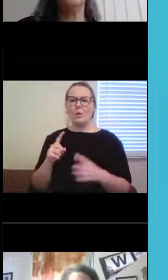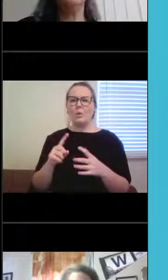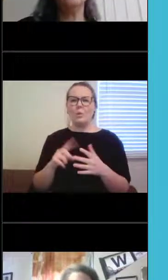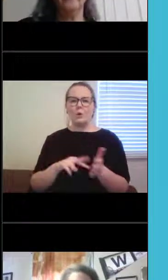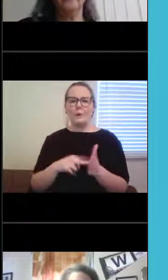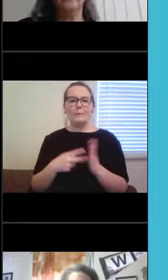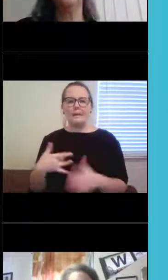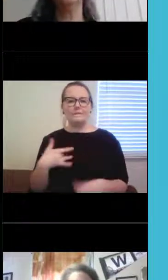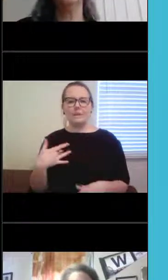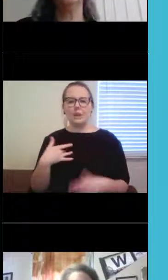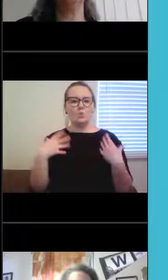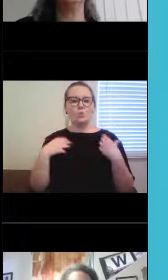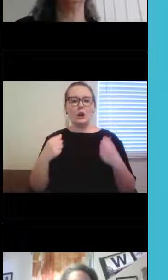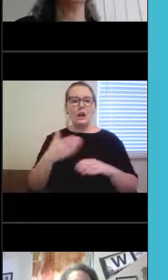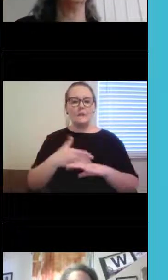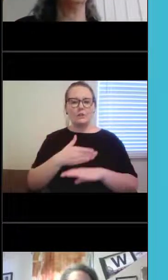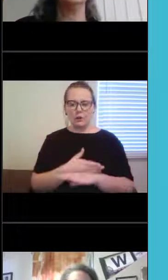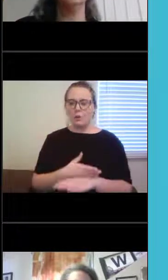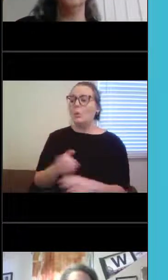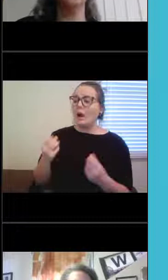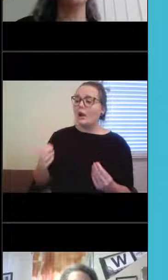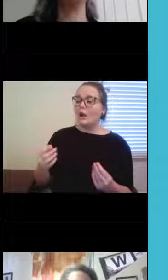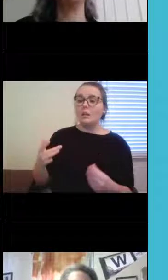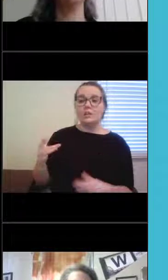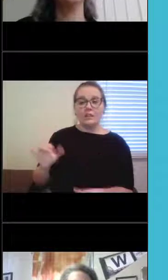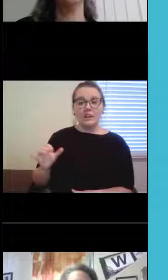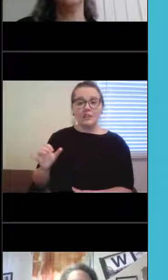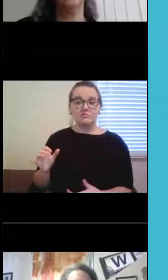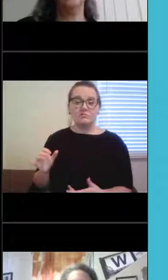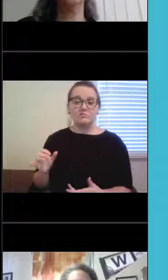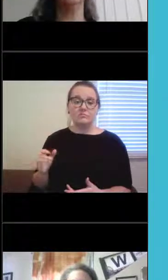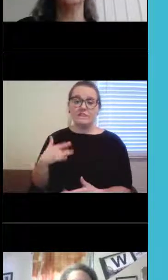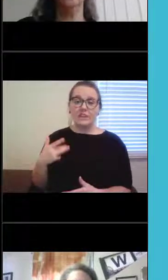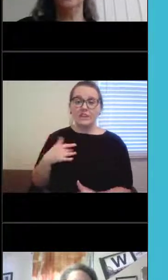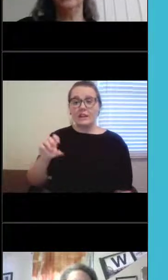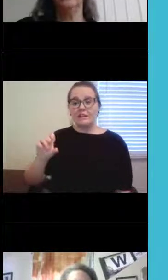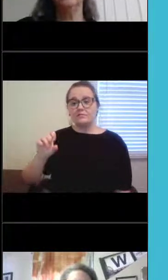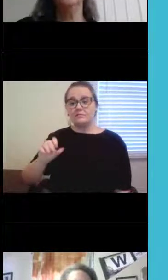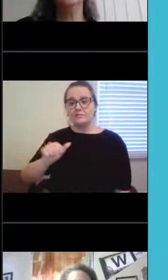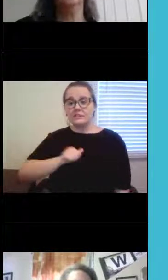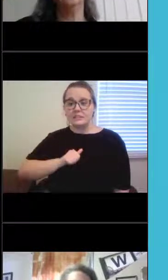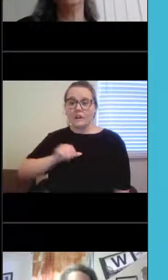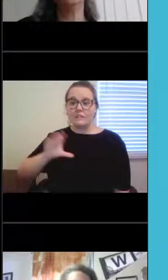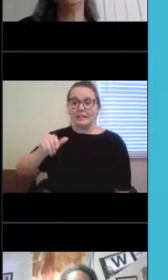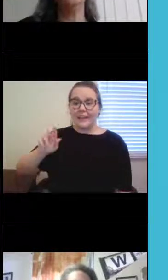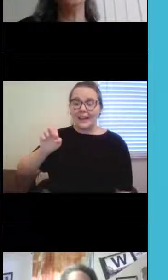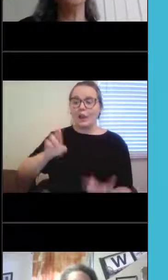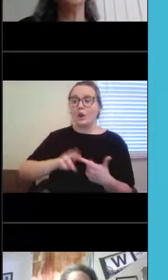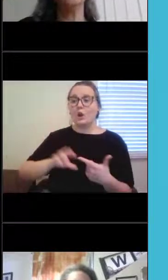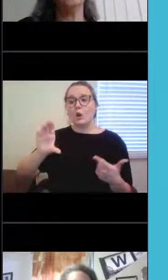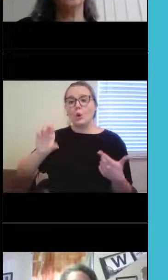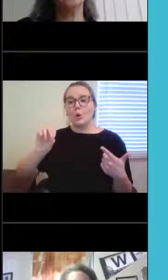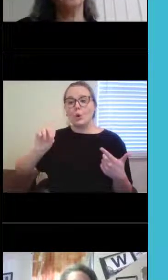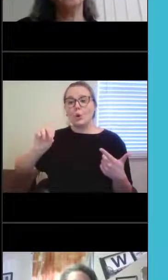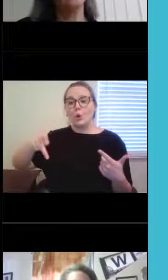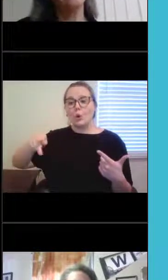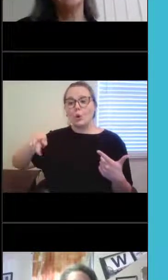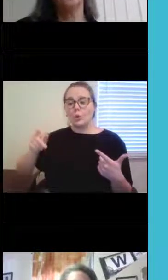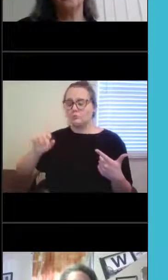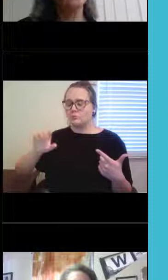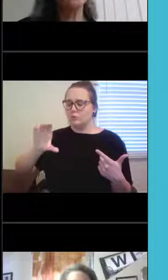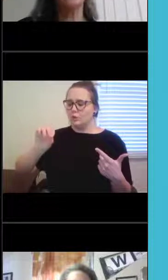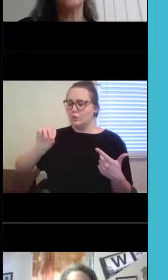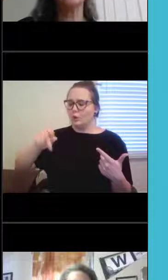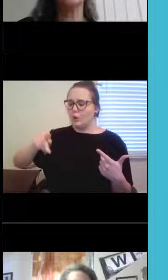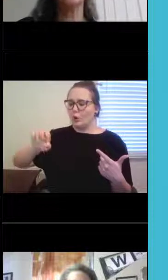more things that they felt they could do to make themselves feel better, whether that was self-care or coping, more drawing